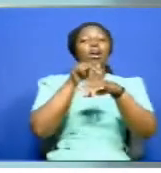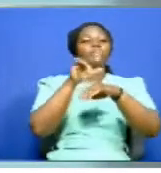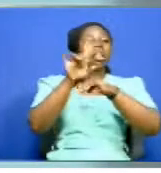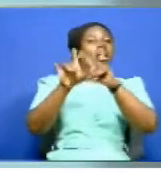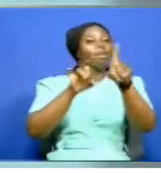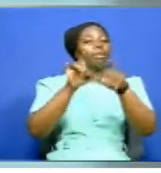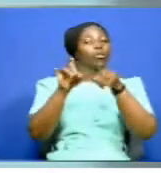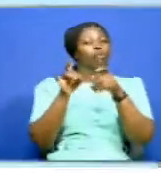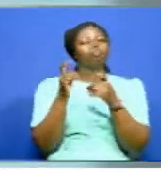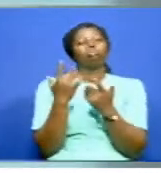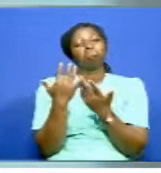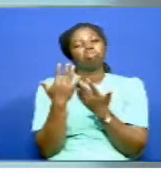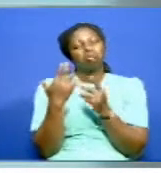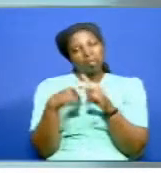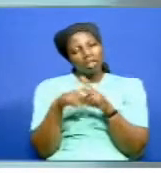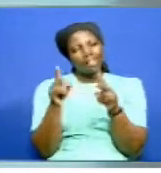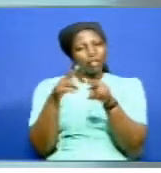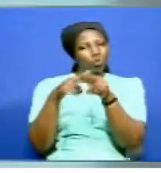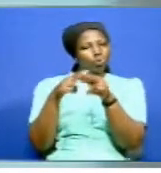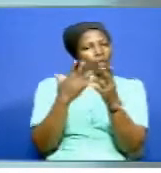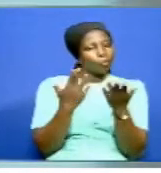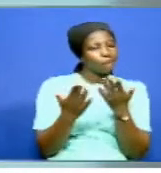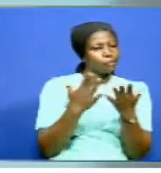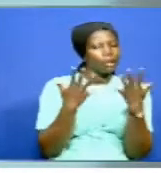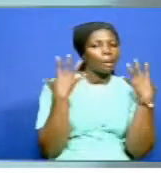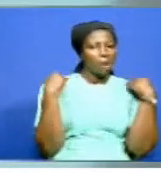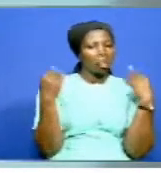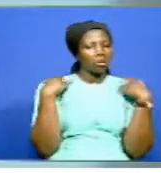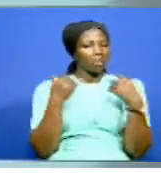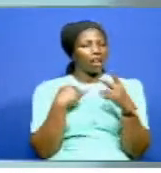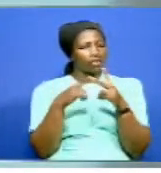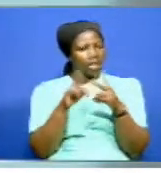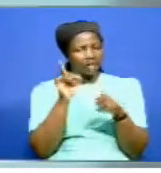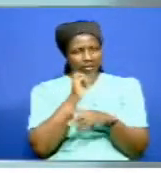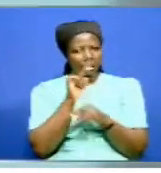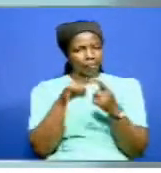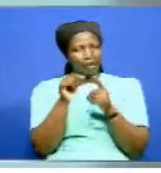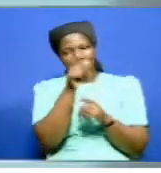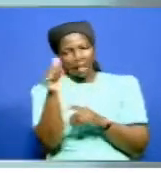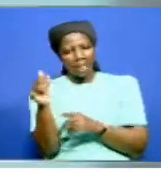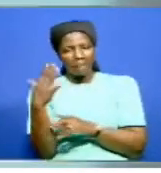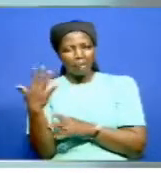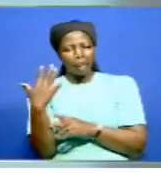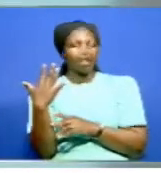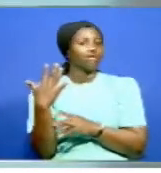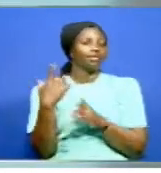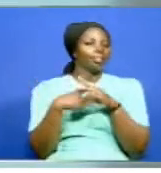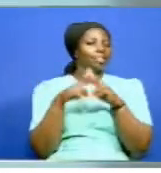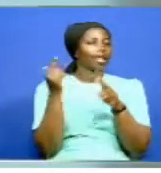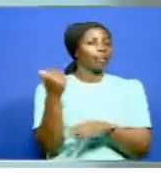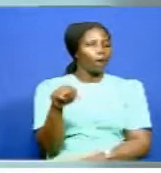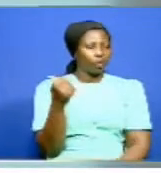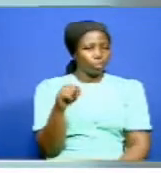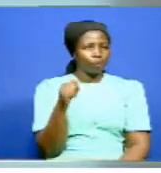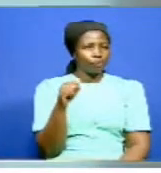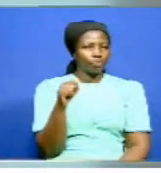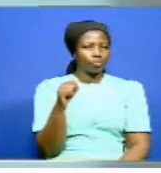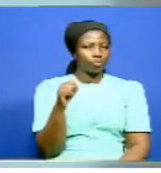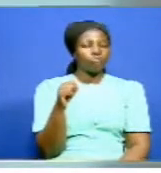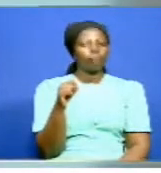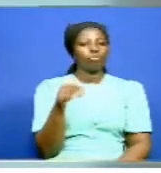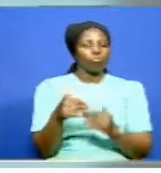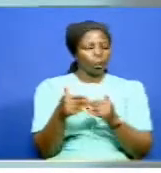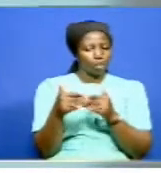to start. Maybe practicals have already started, but the other even papers are bound to start in the